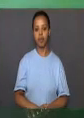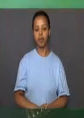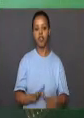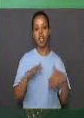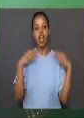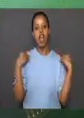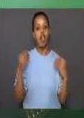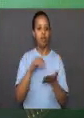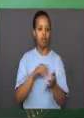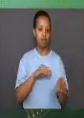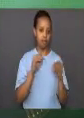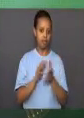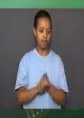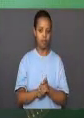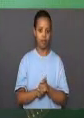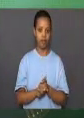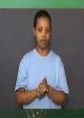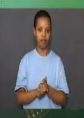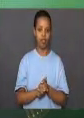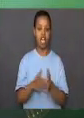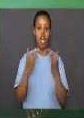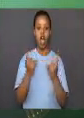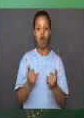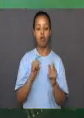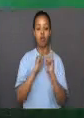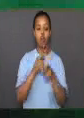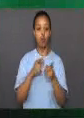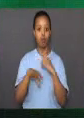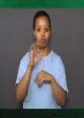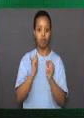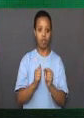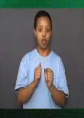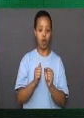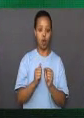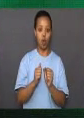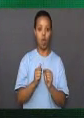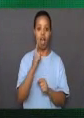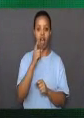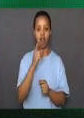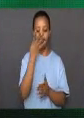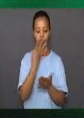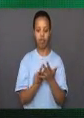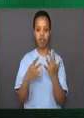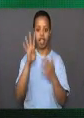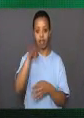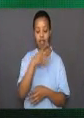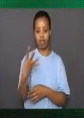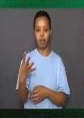Hello again, students. We can find our answer by drawing a table like